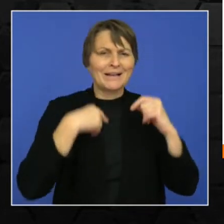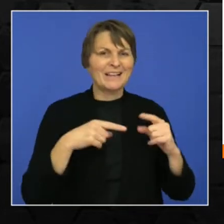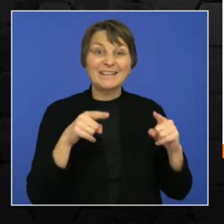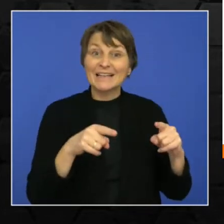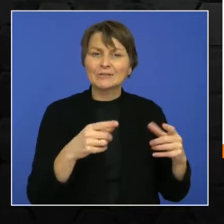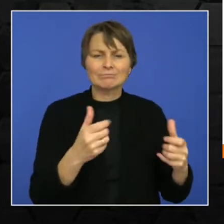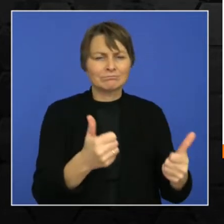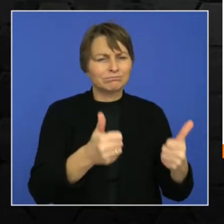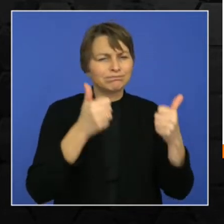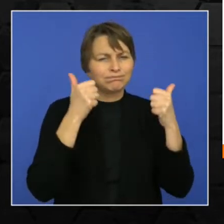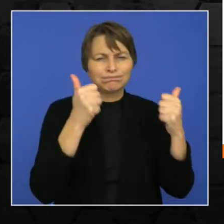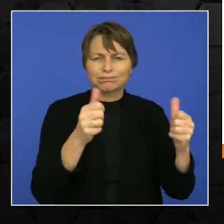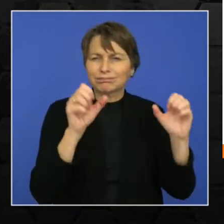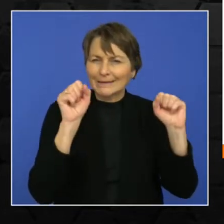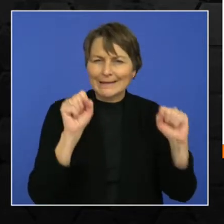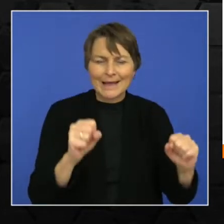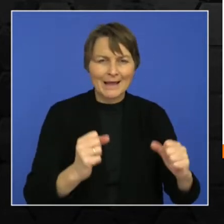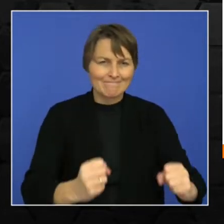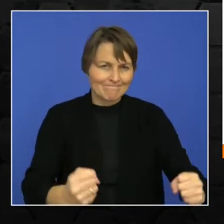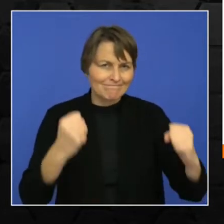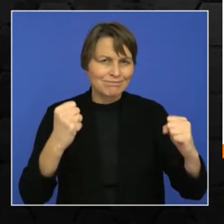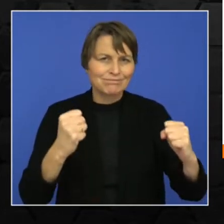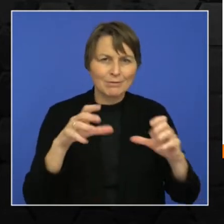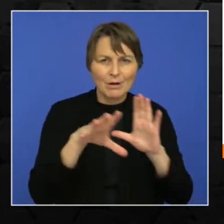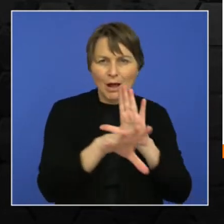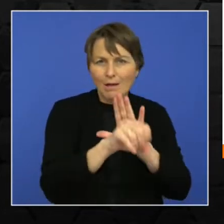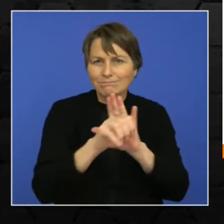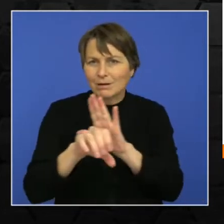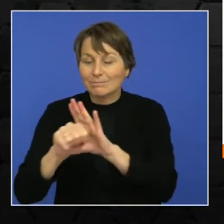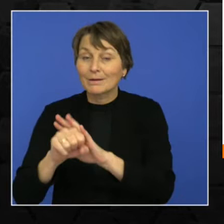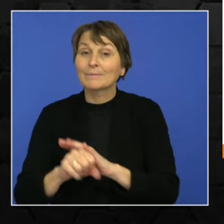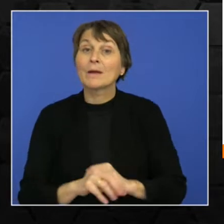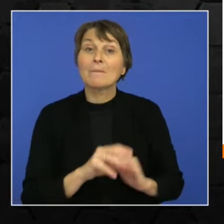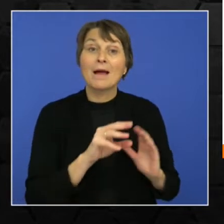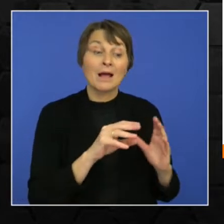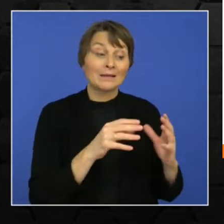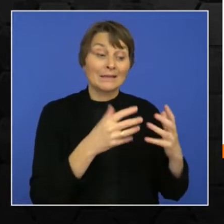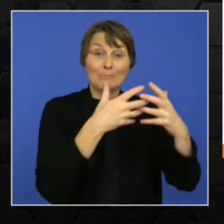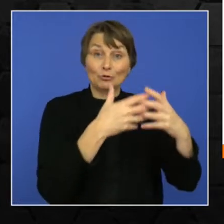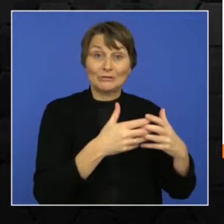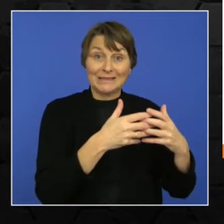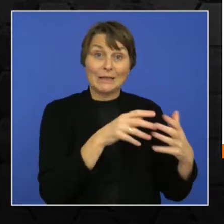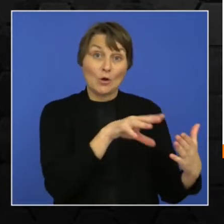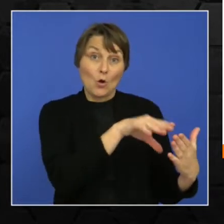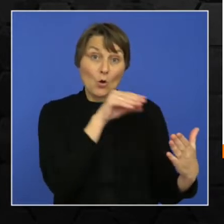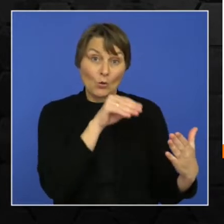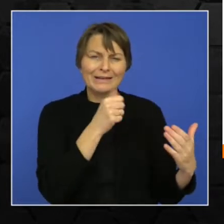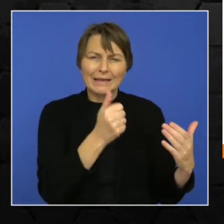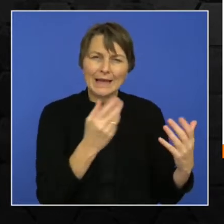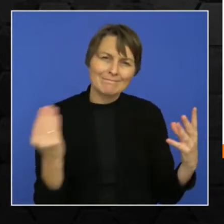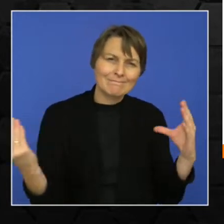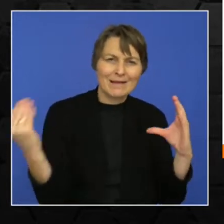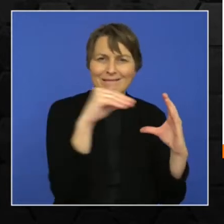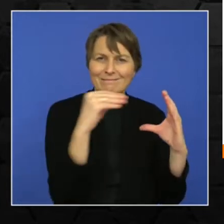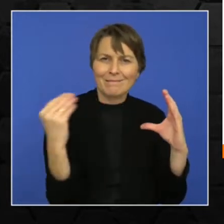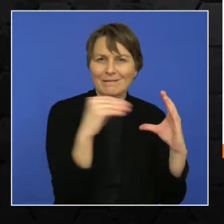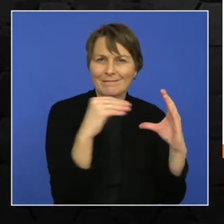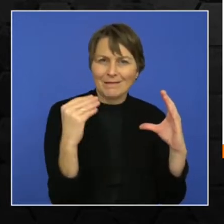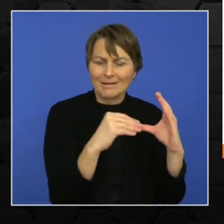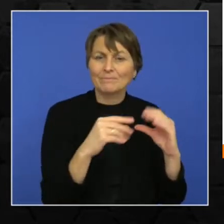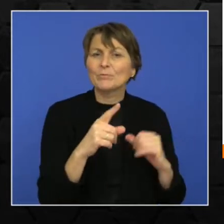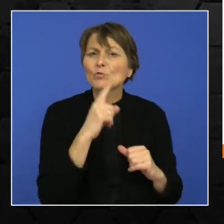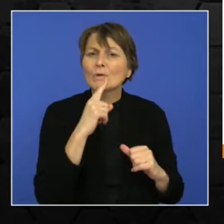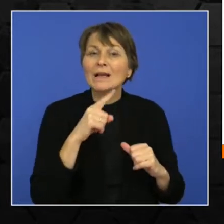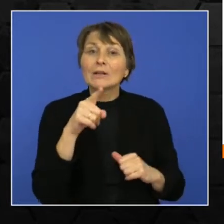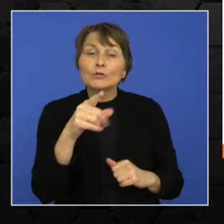development, those who thinking like machine learning is a very trendiest thing, but we the web developer can't understand. No, You just need to have a basic knowledge of machine learning,